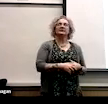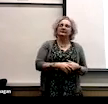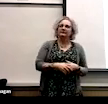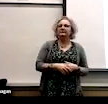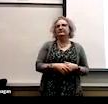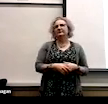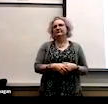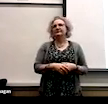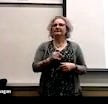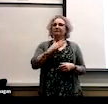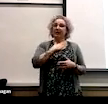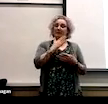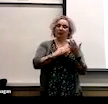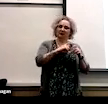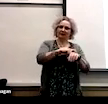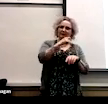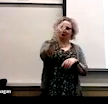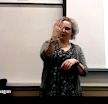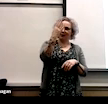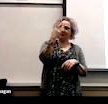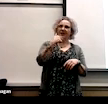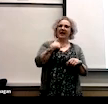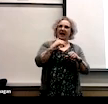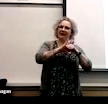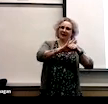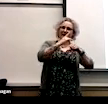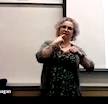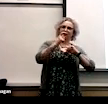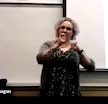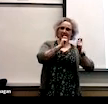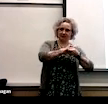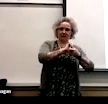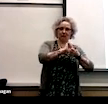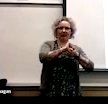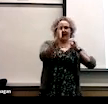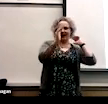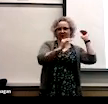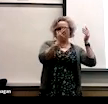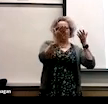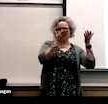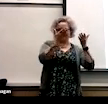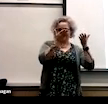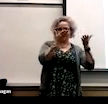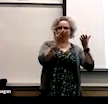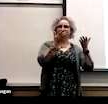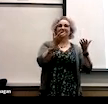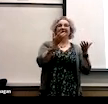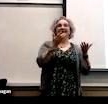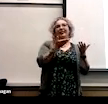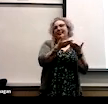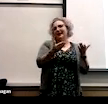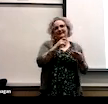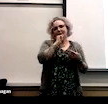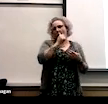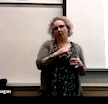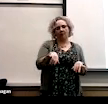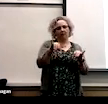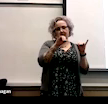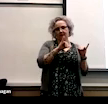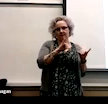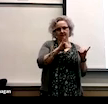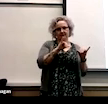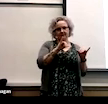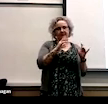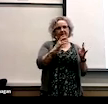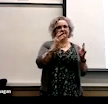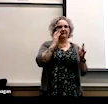I feel like, is advocating for change at the adult facilities to accommodate things that are not common for them. And, that big picture, they're working on